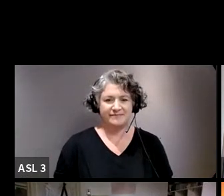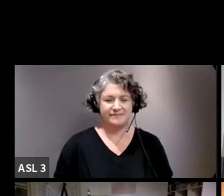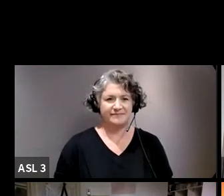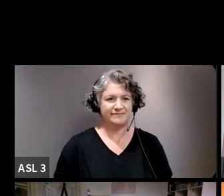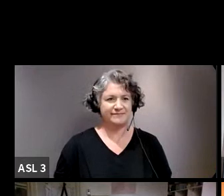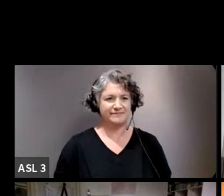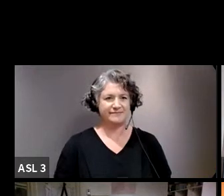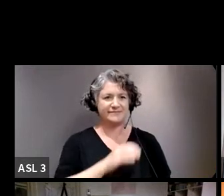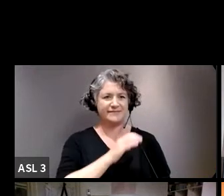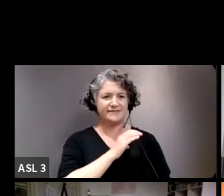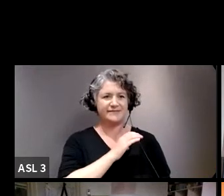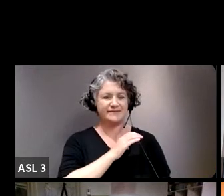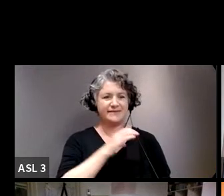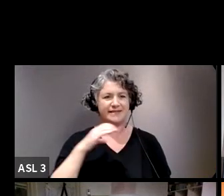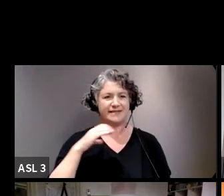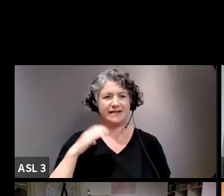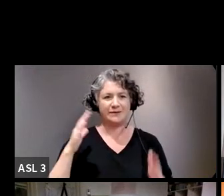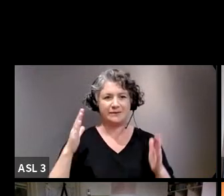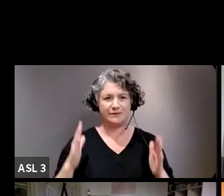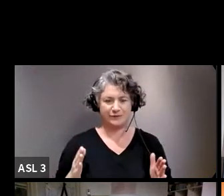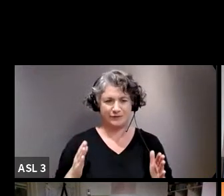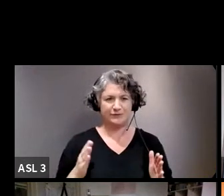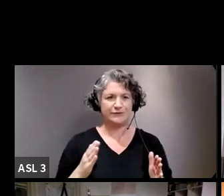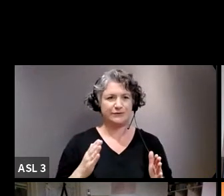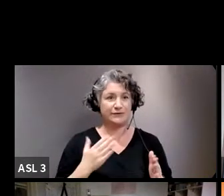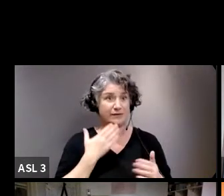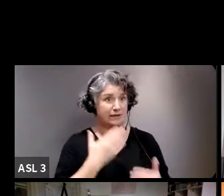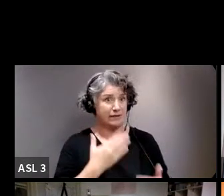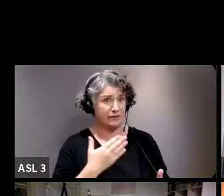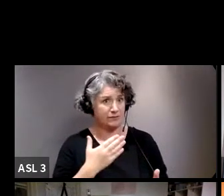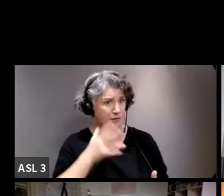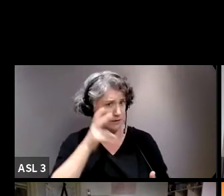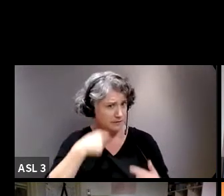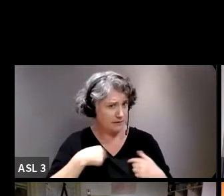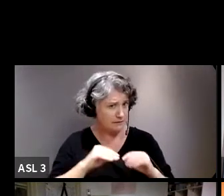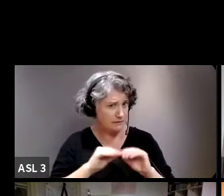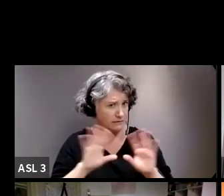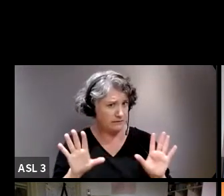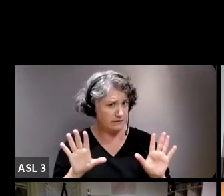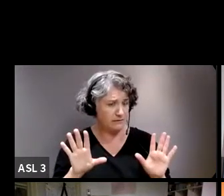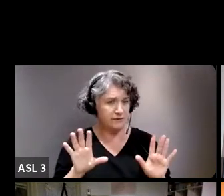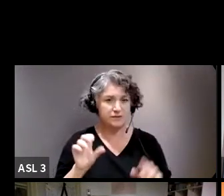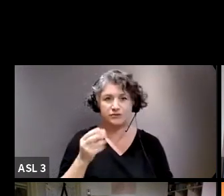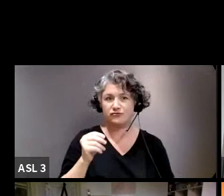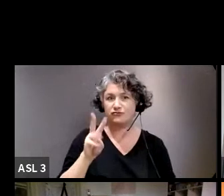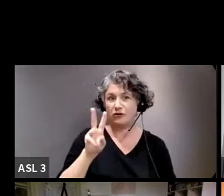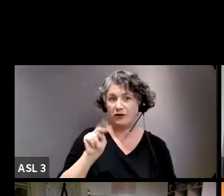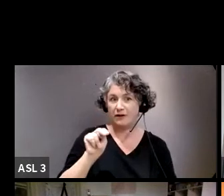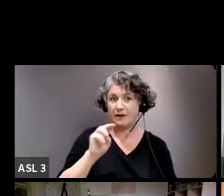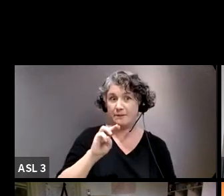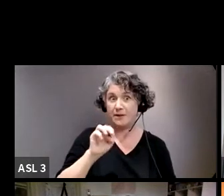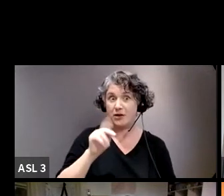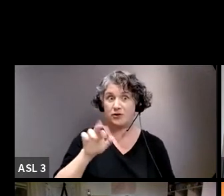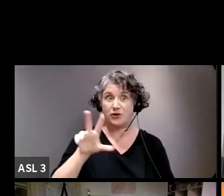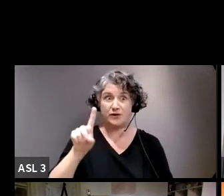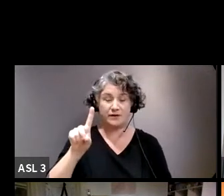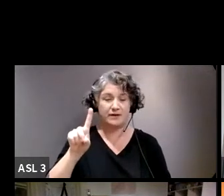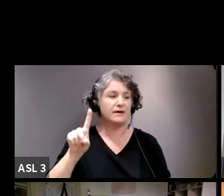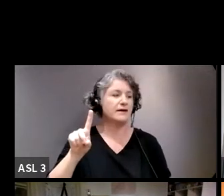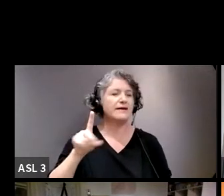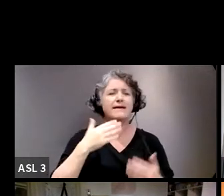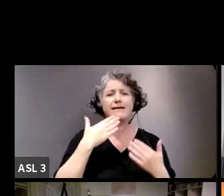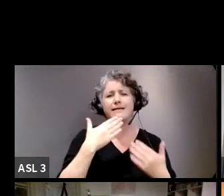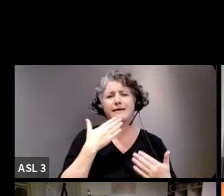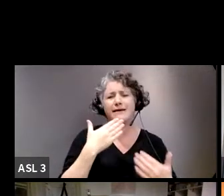thank you chair can you hear me okay okay great um thanks jared and hello to the chief